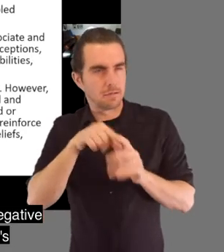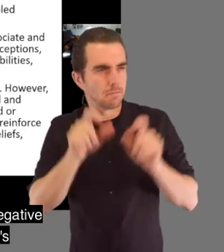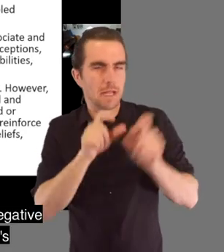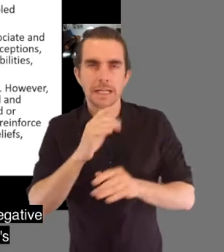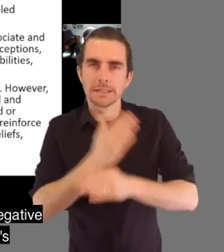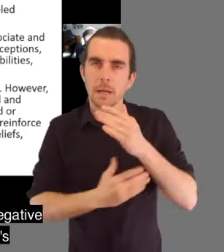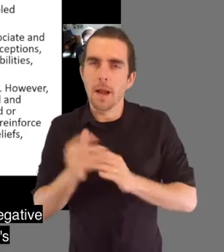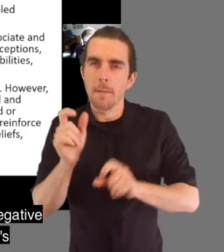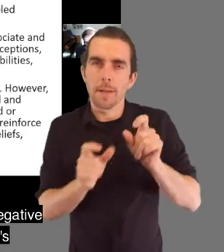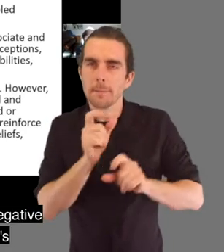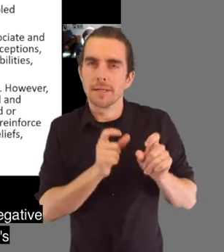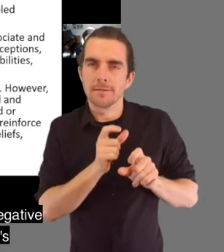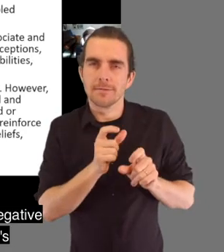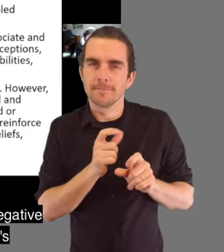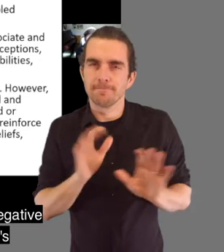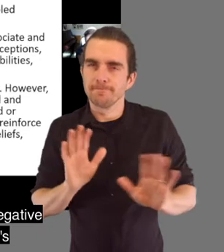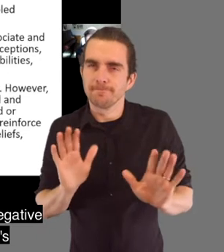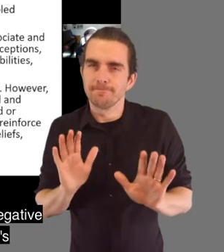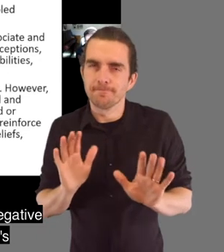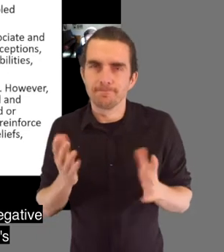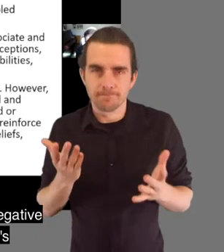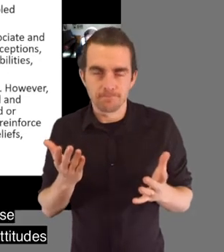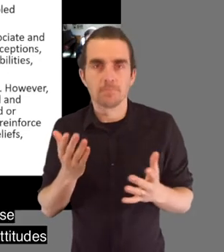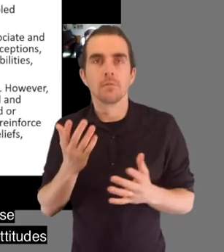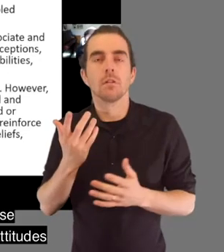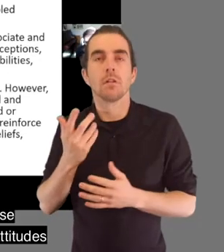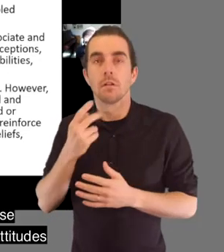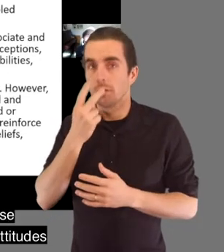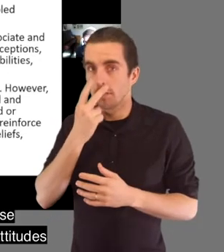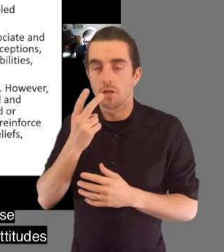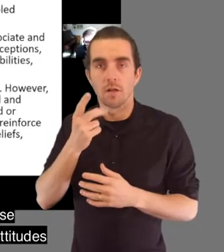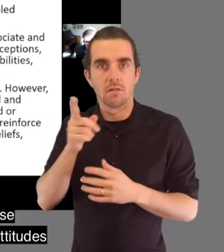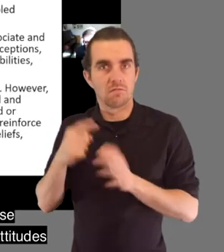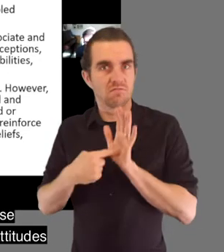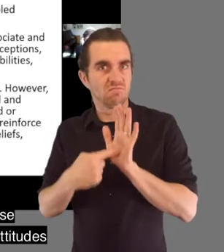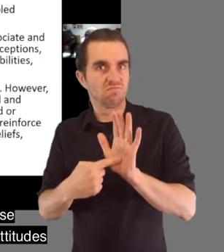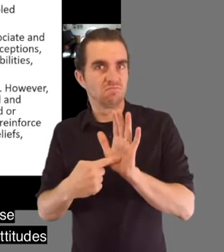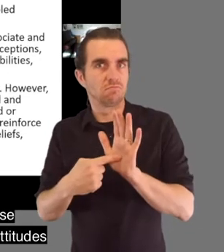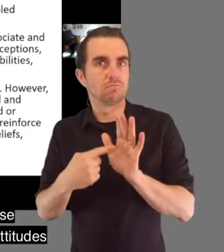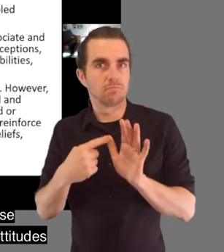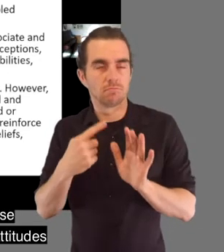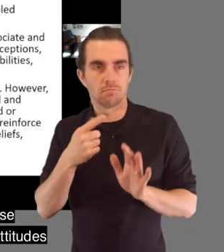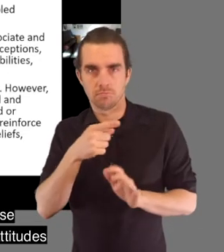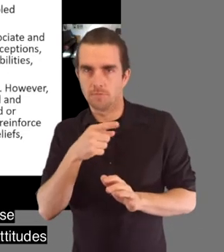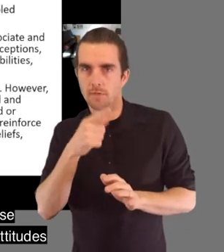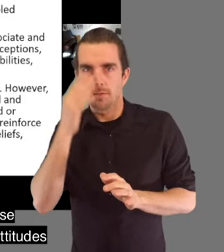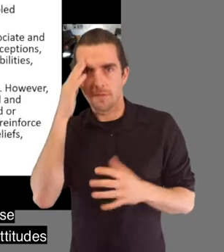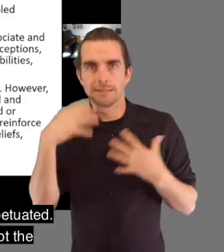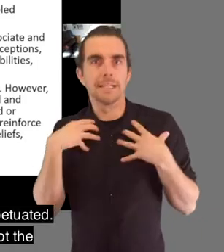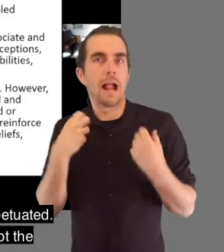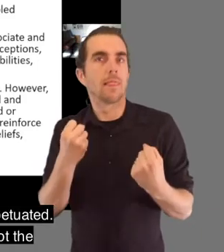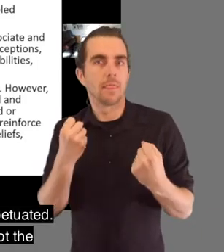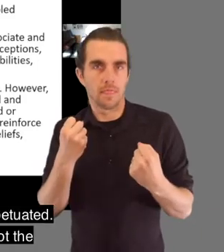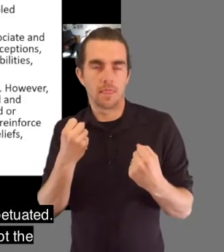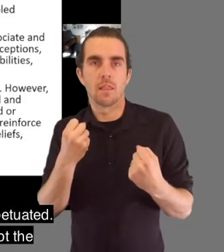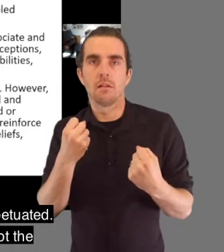pretty negative about disabled people. And it's disheartening to think that these stereotypes, beliefs, and mental attitudes and